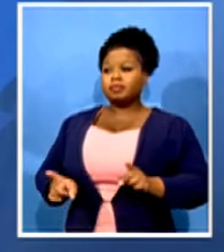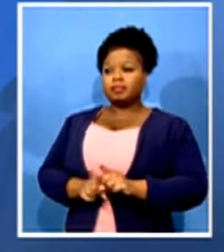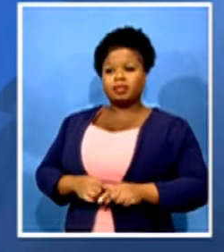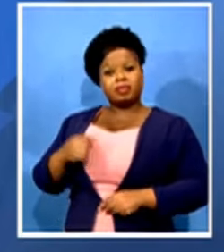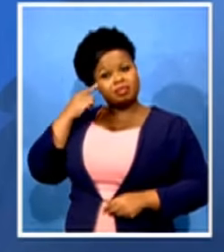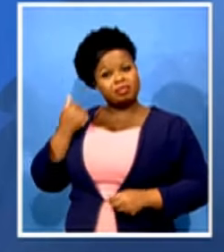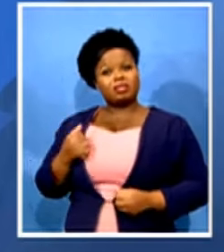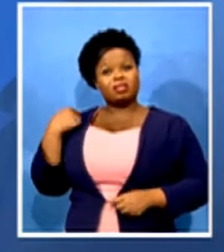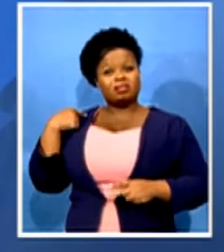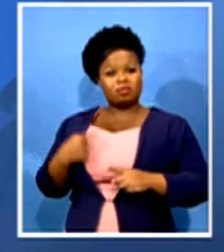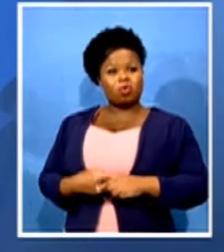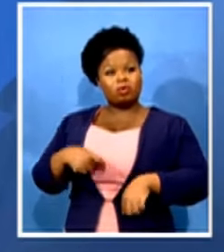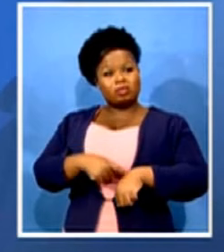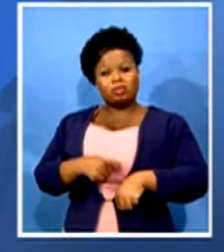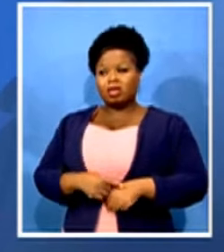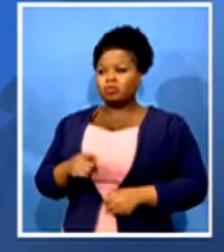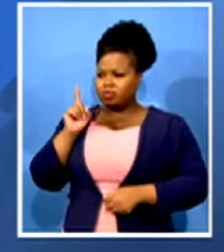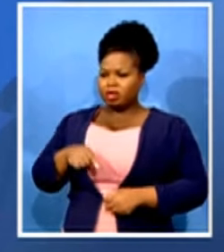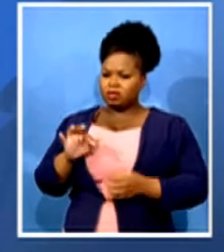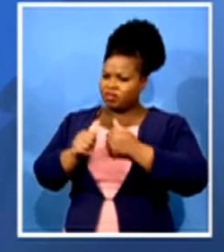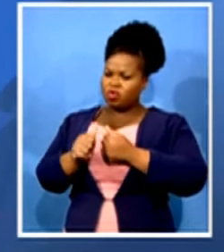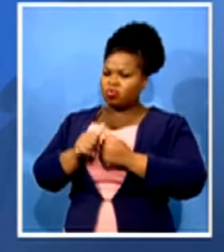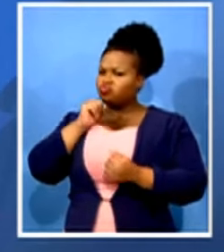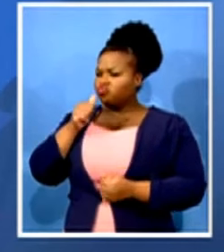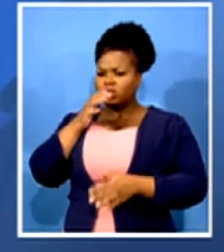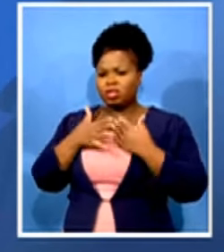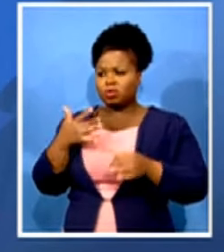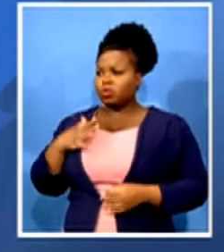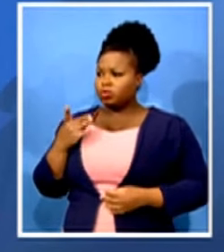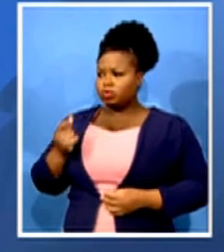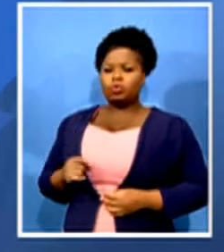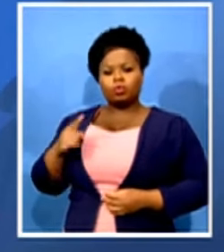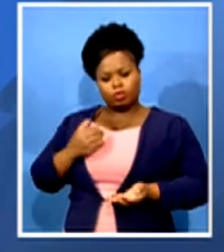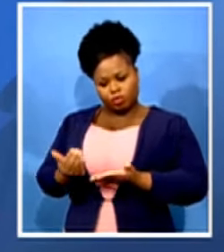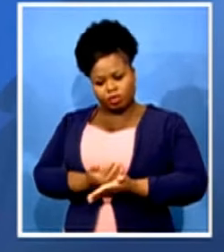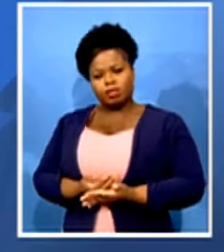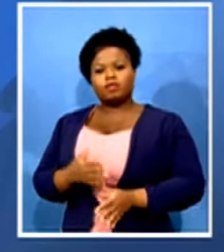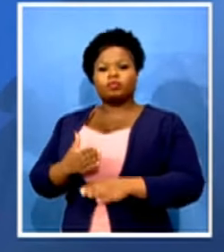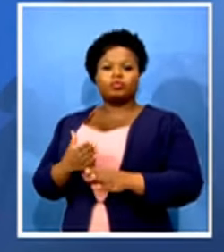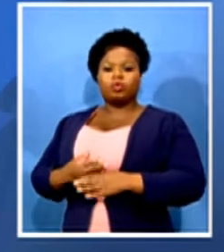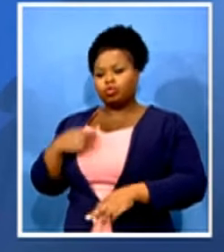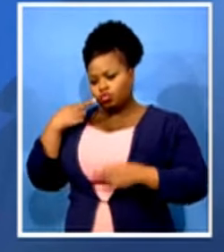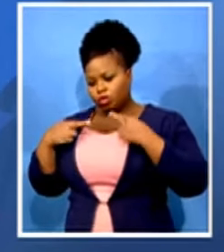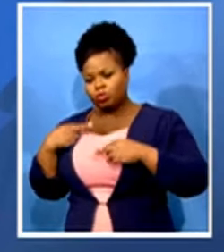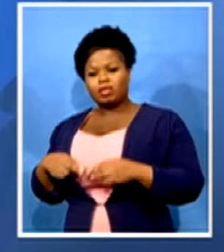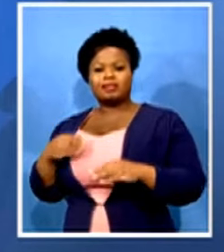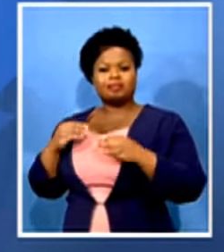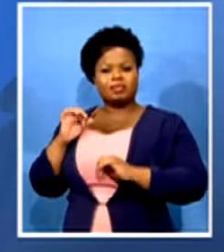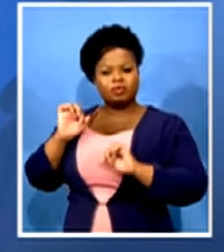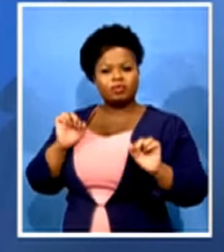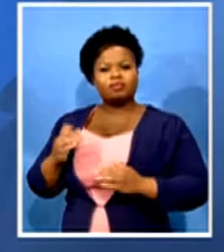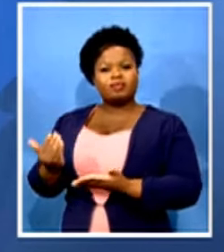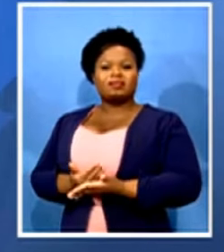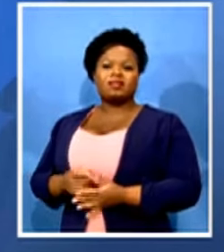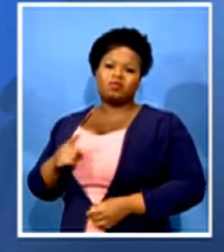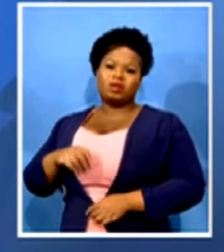do to save the industry, to save jobs, to save the restaurant sector, to save their businesses. SABC need to do what they need to do in terms of